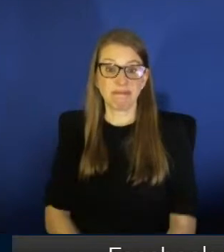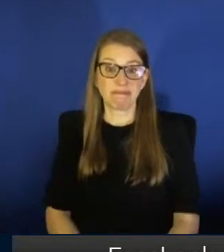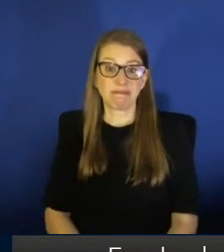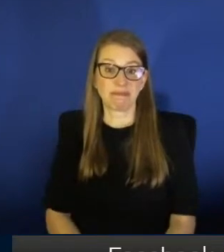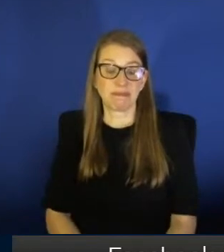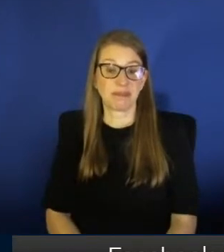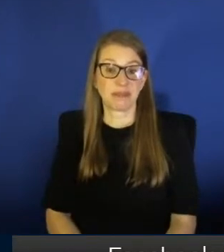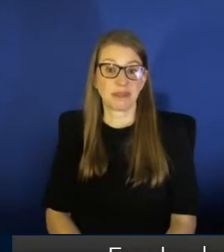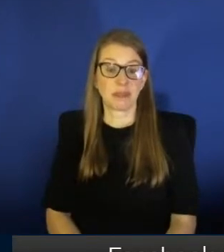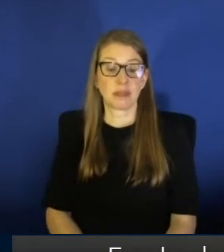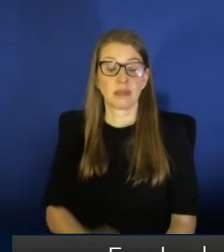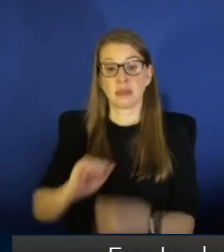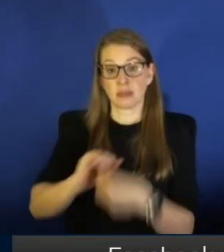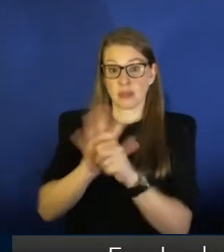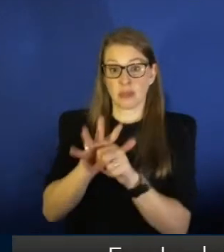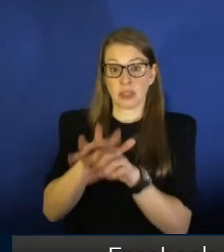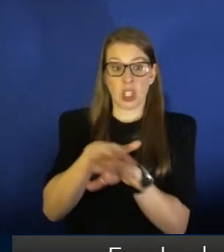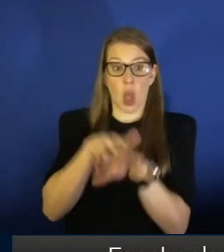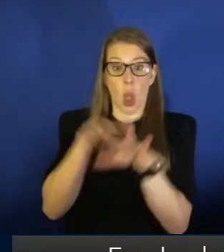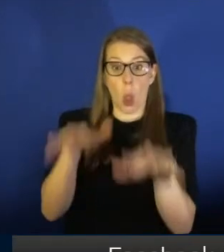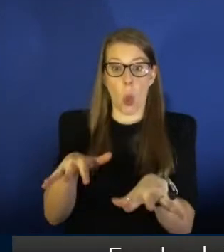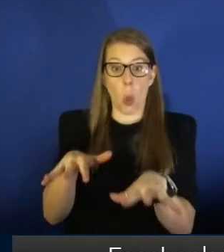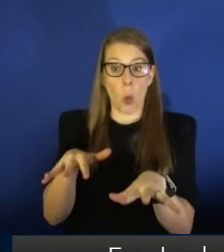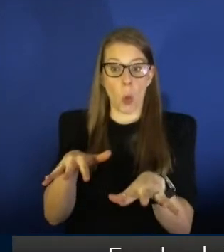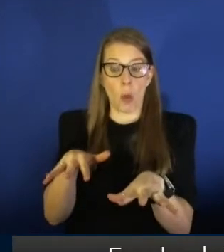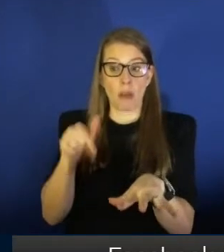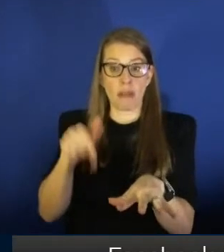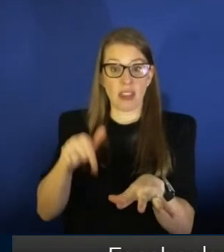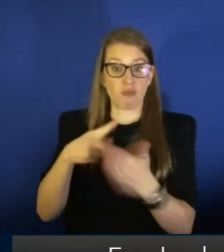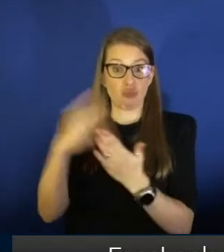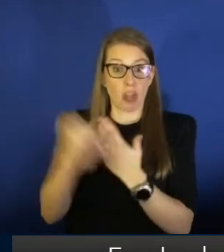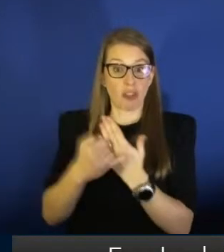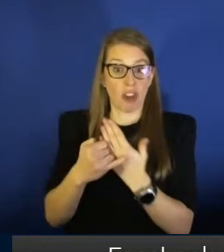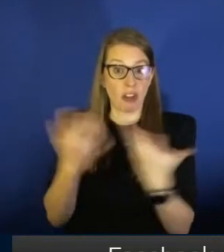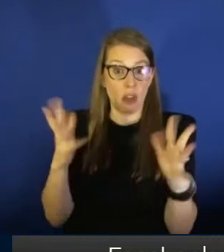Did COVID slow down this project at all? Was